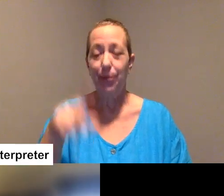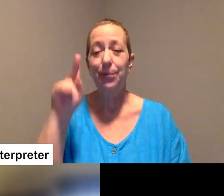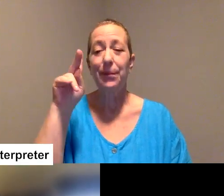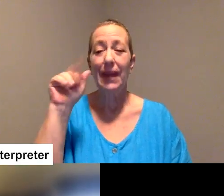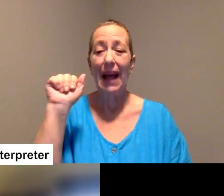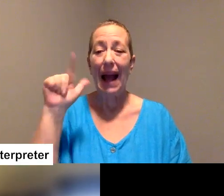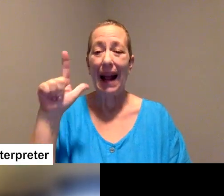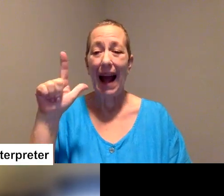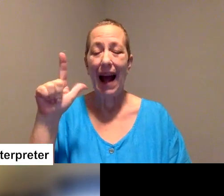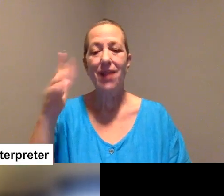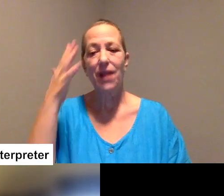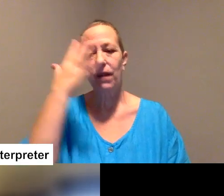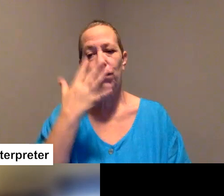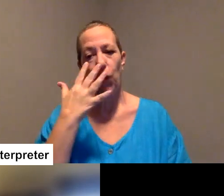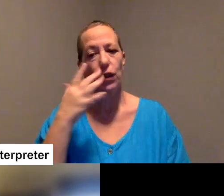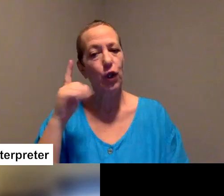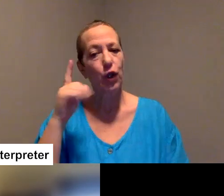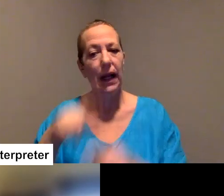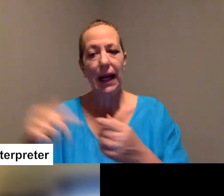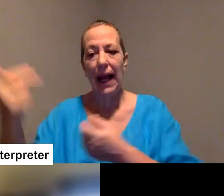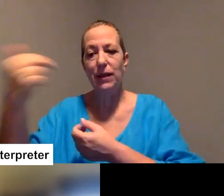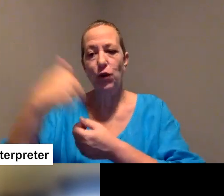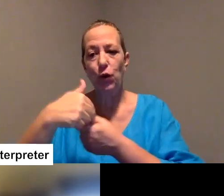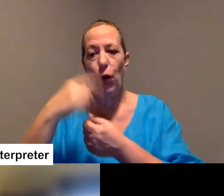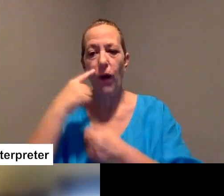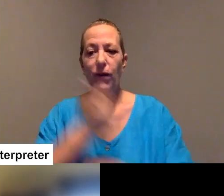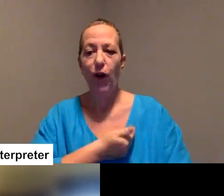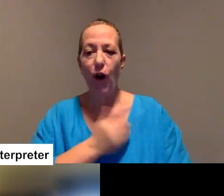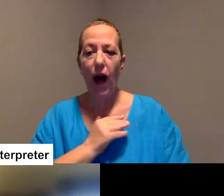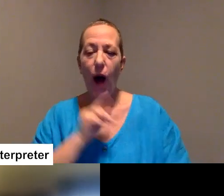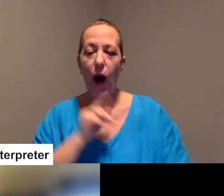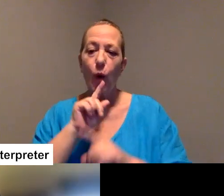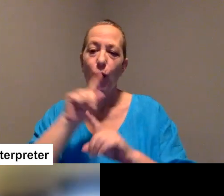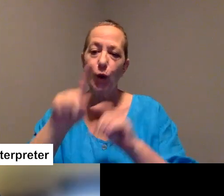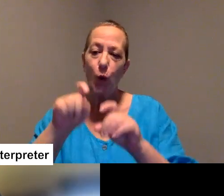not able to join this evening for Q&A due to health issues.